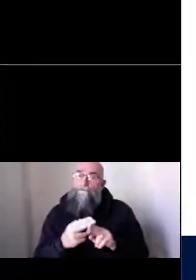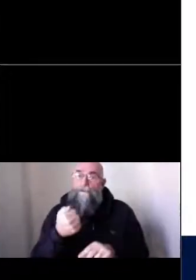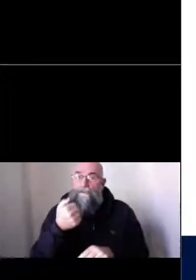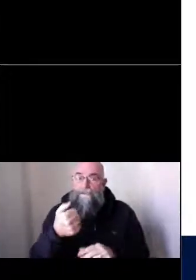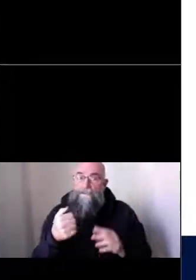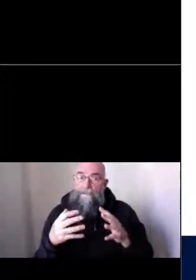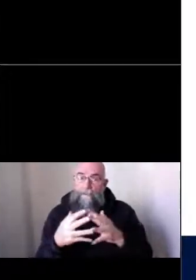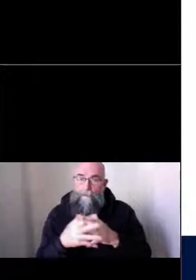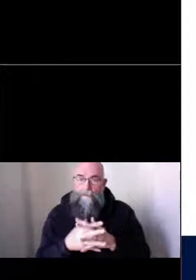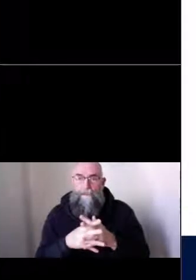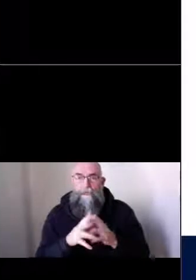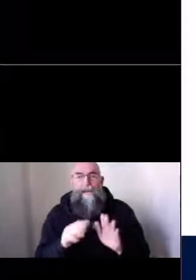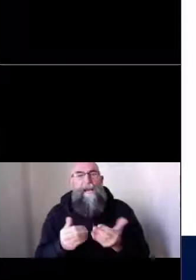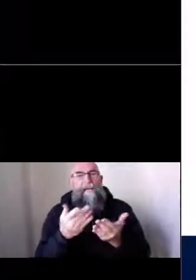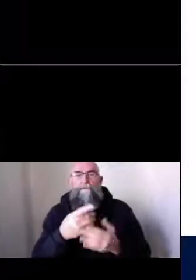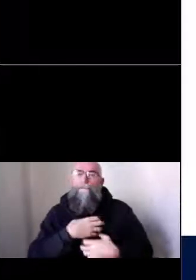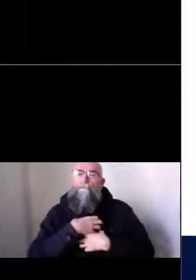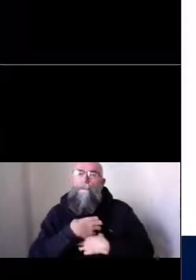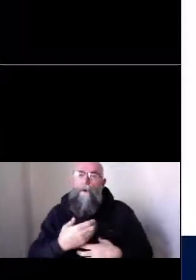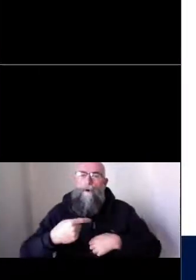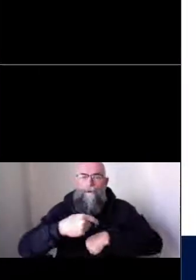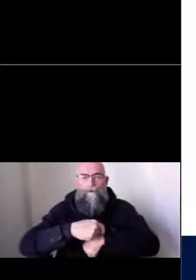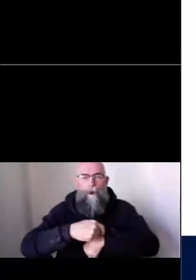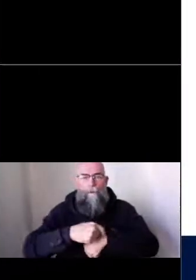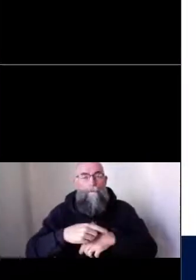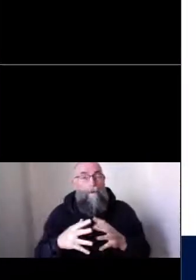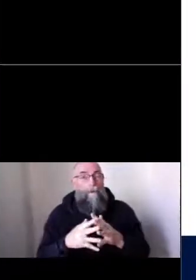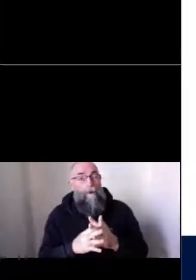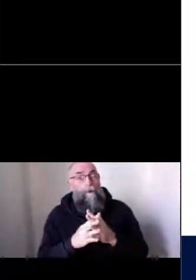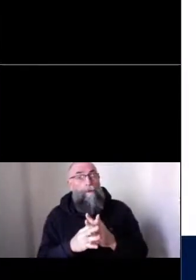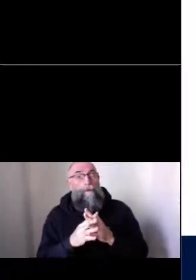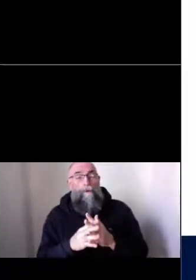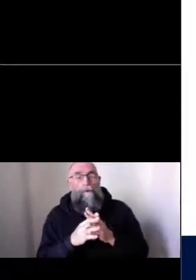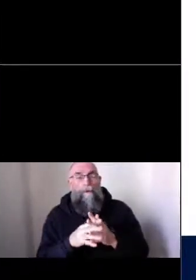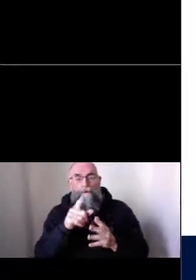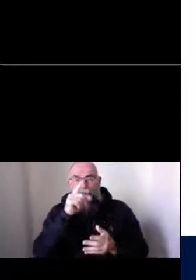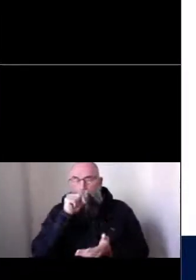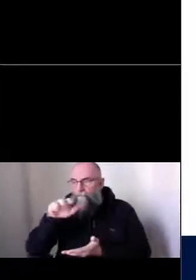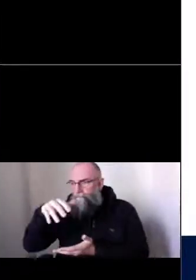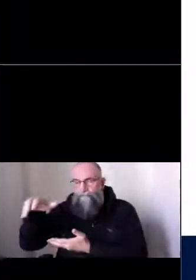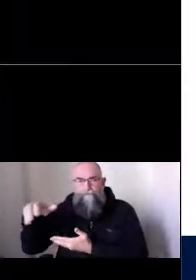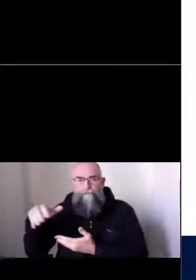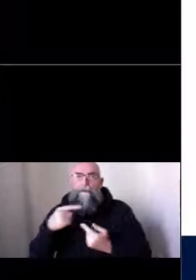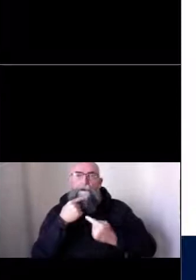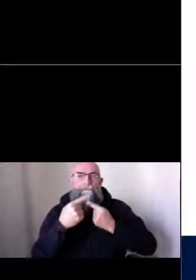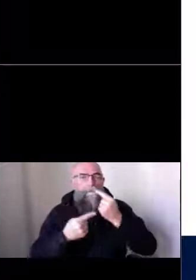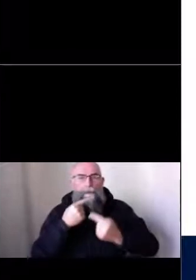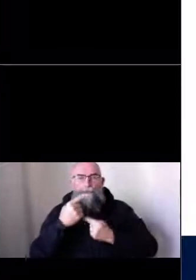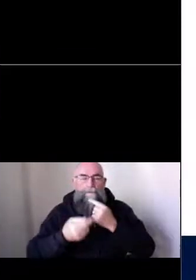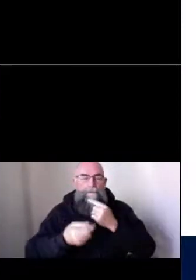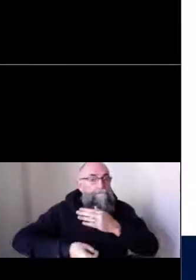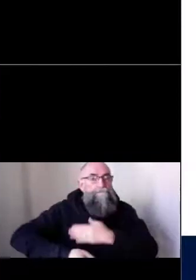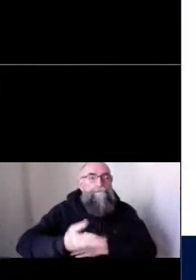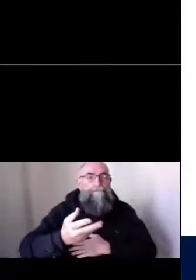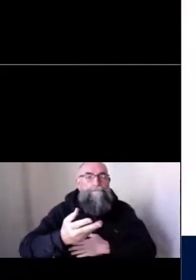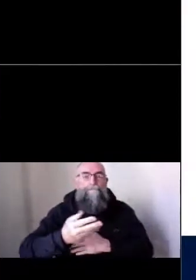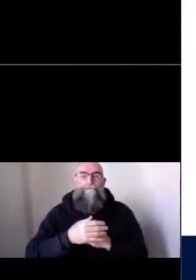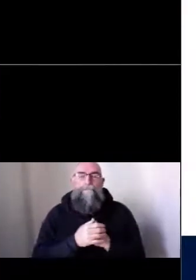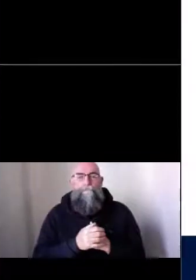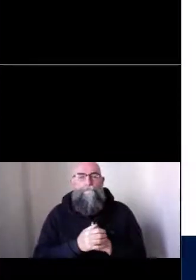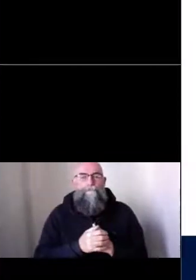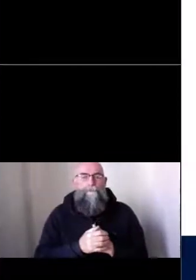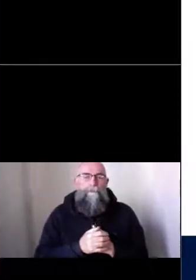give everyone a bit more time to get things together, which is really great. Next slide,